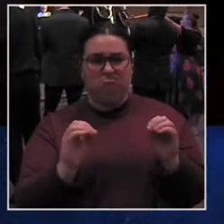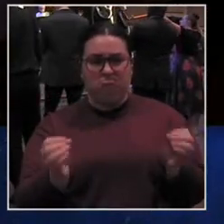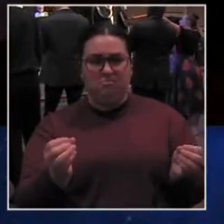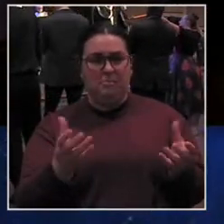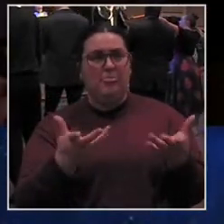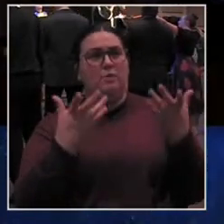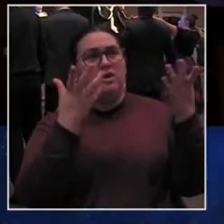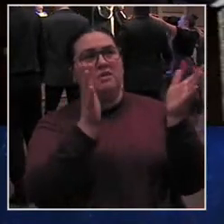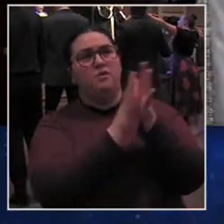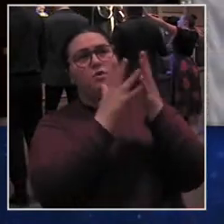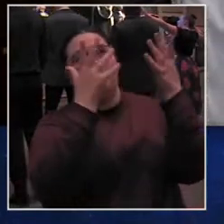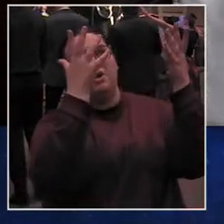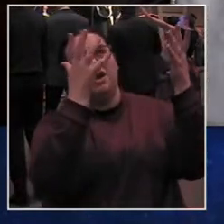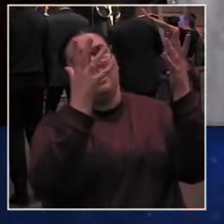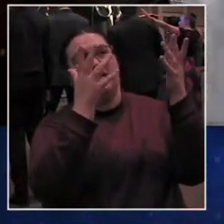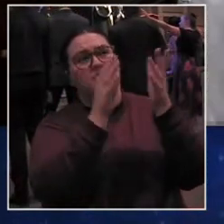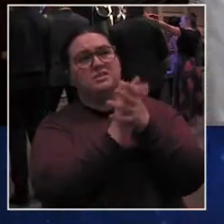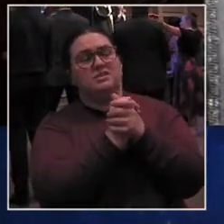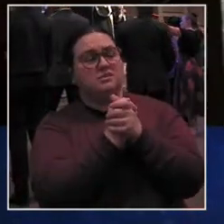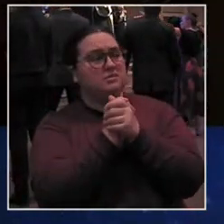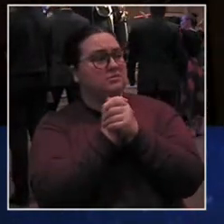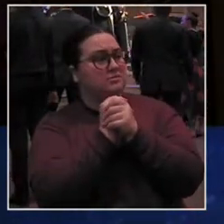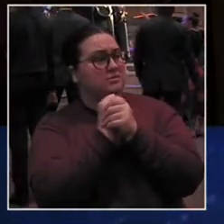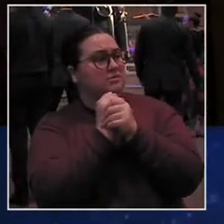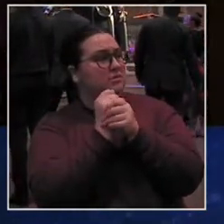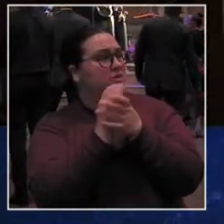Jesus. We magnify your name.